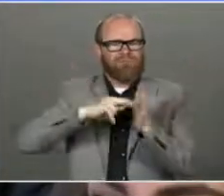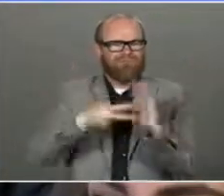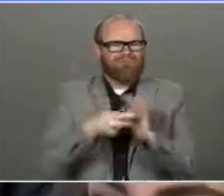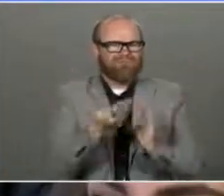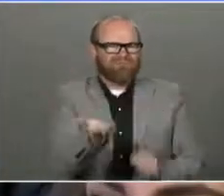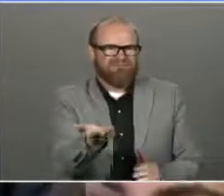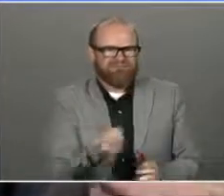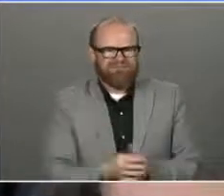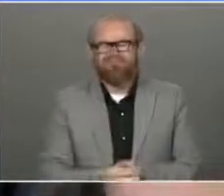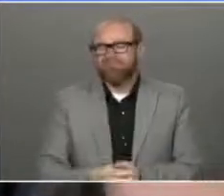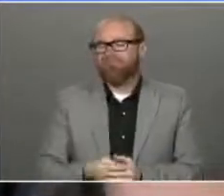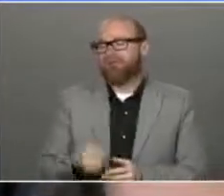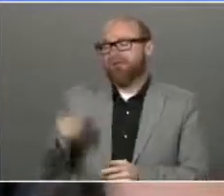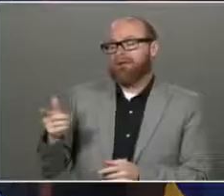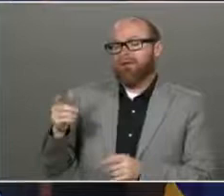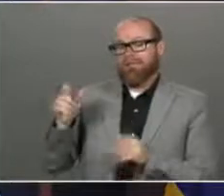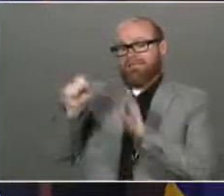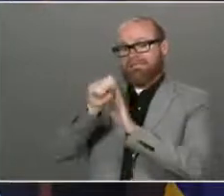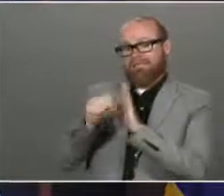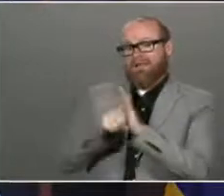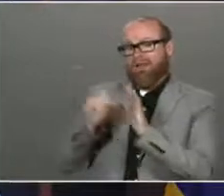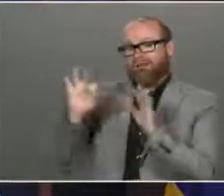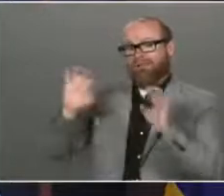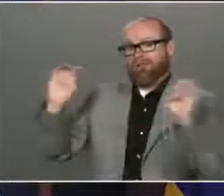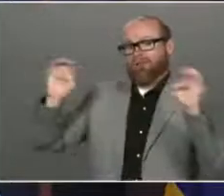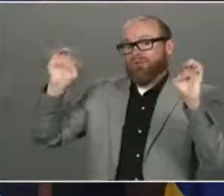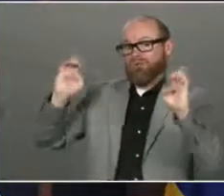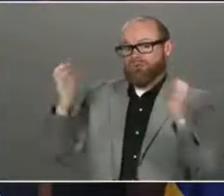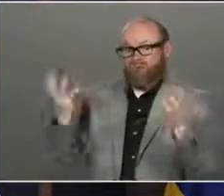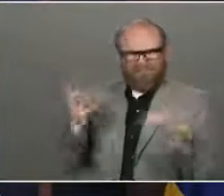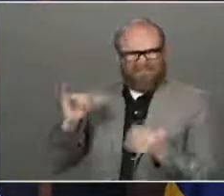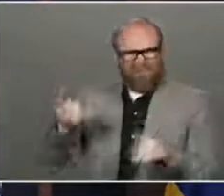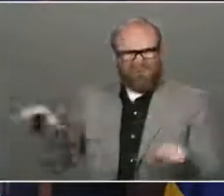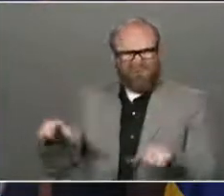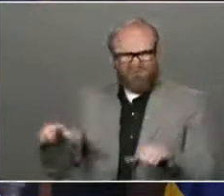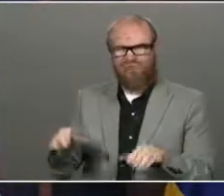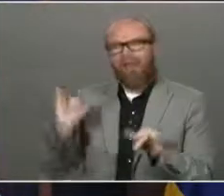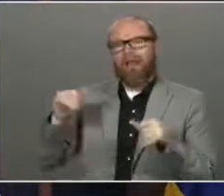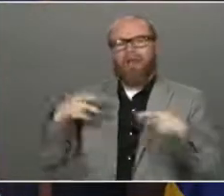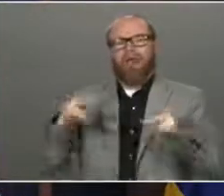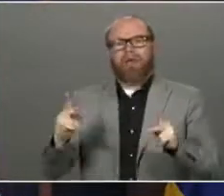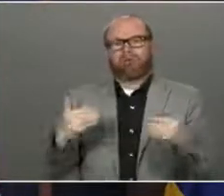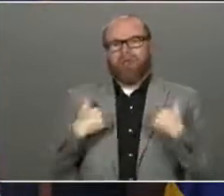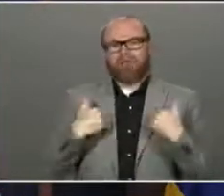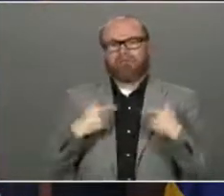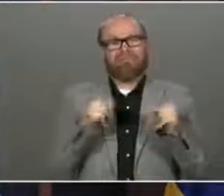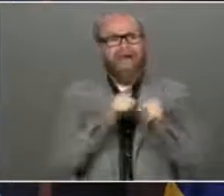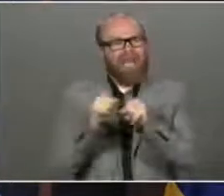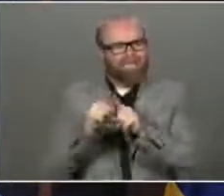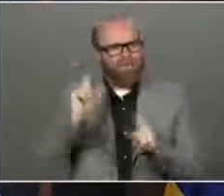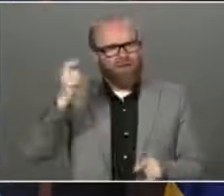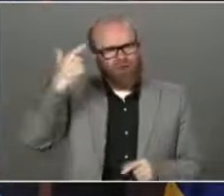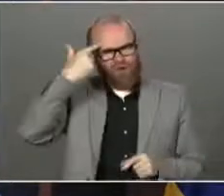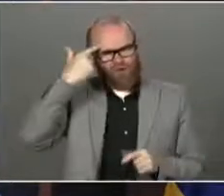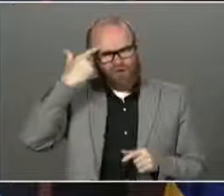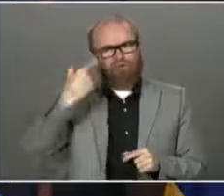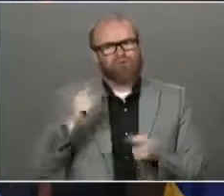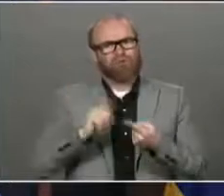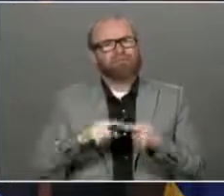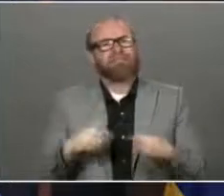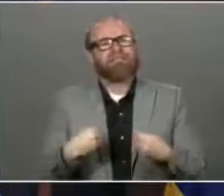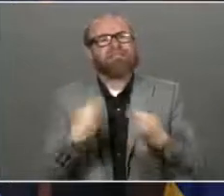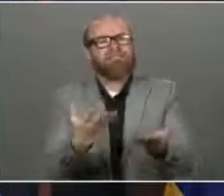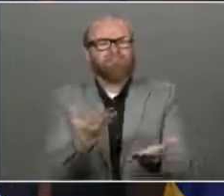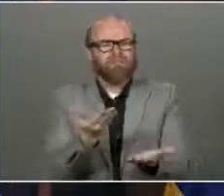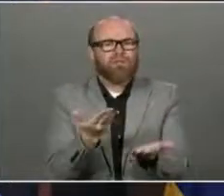couple things that the state of emergency does. It allows us, as the state government, to give resources and